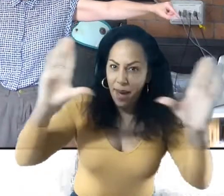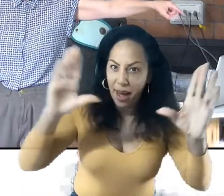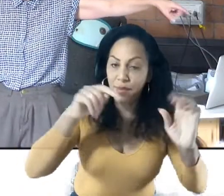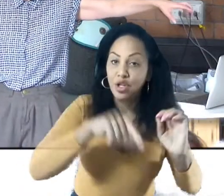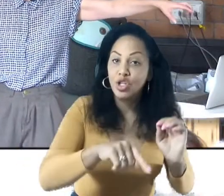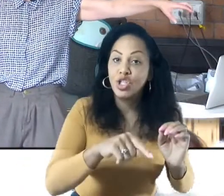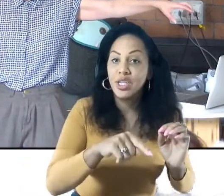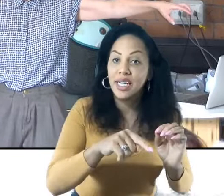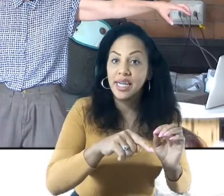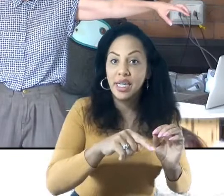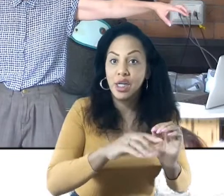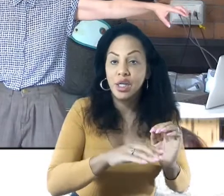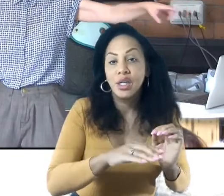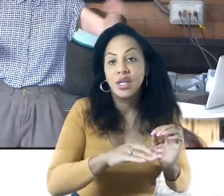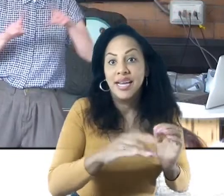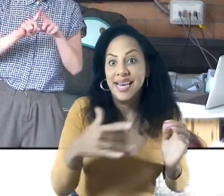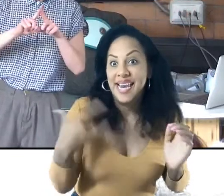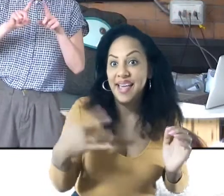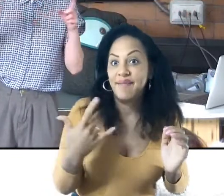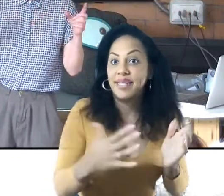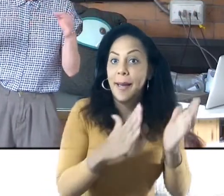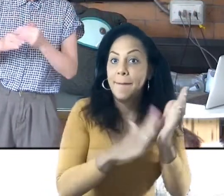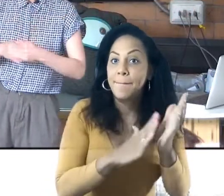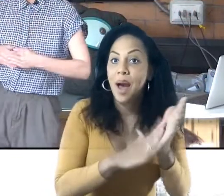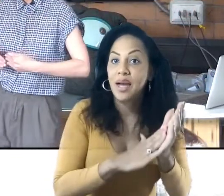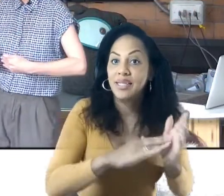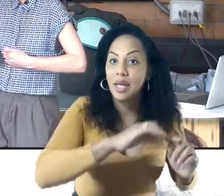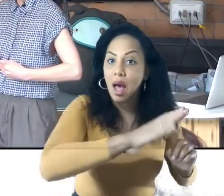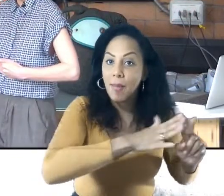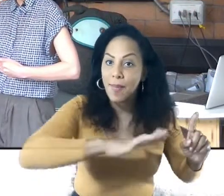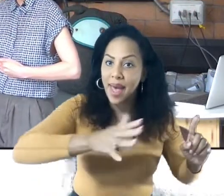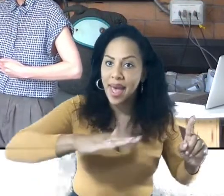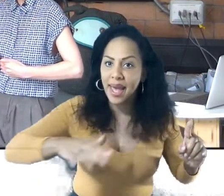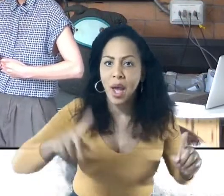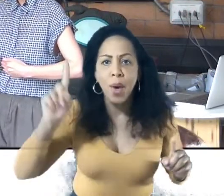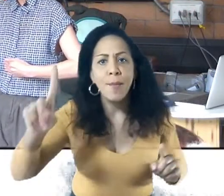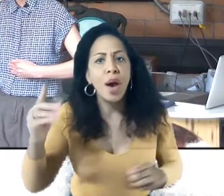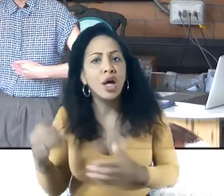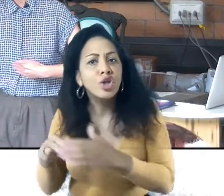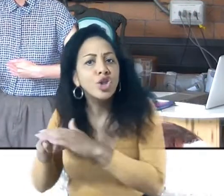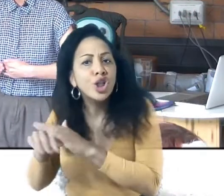is about 4 miles away. But she's got, because she was